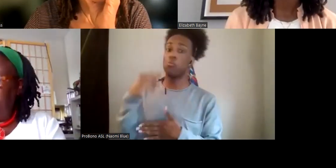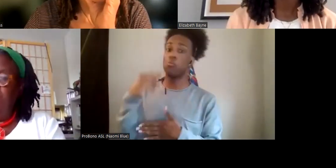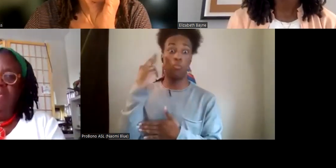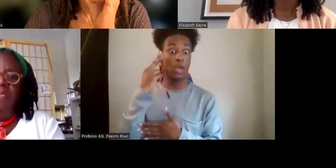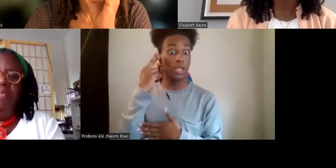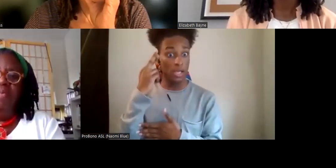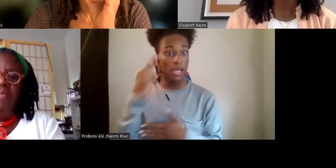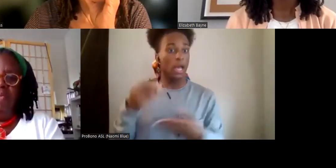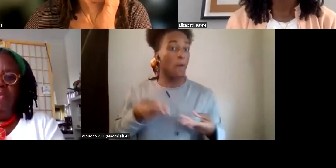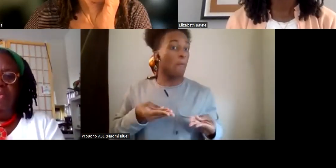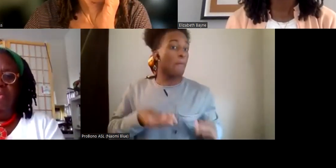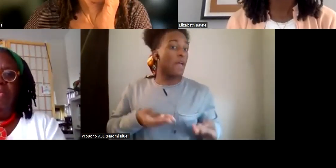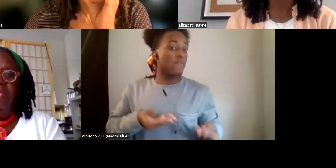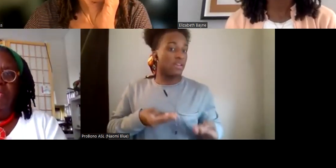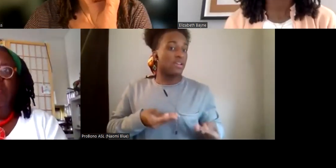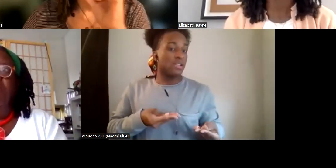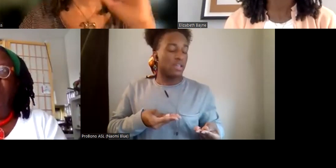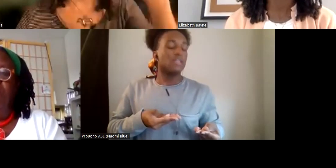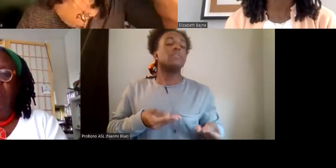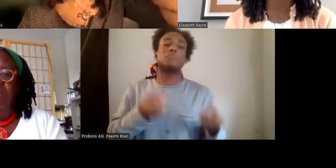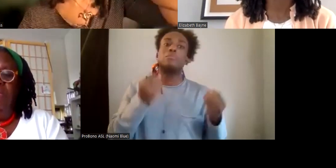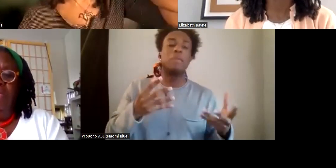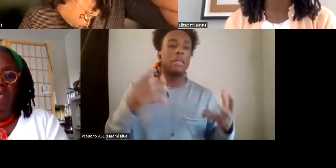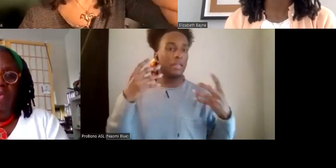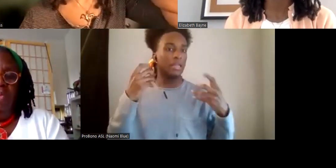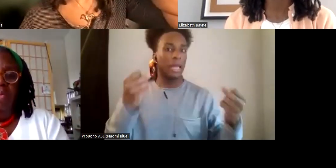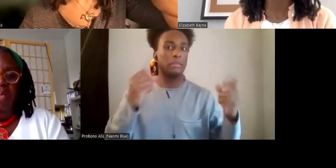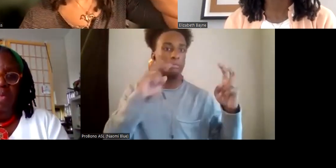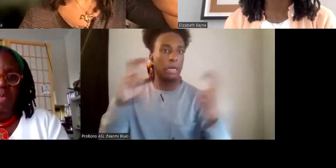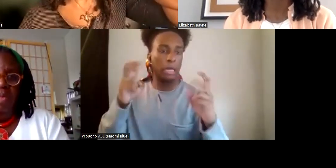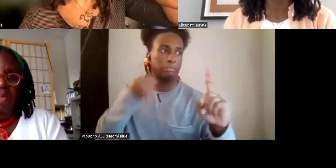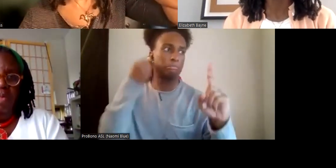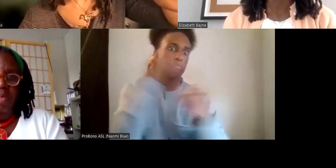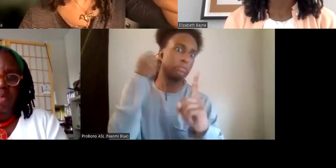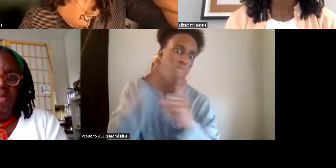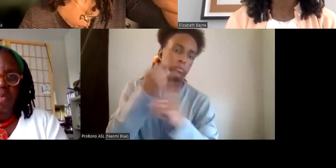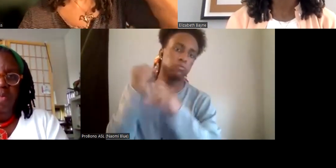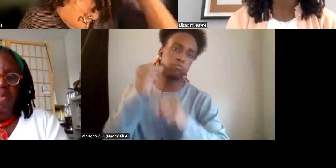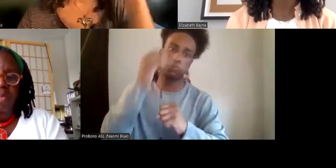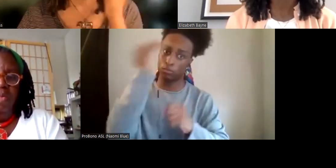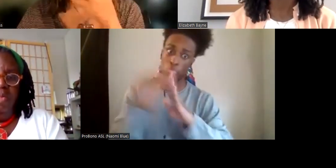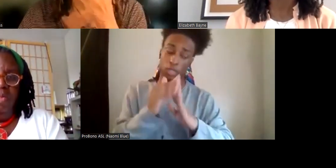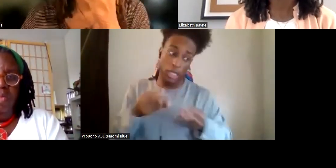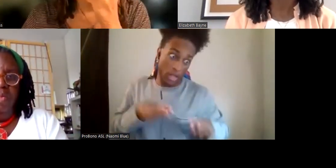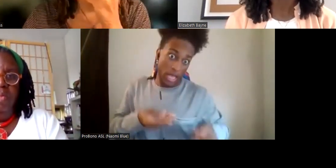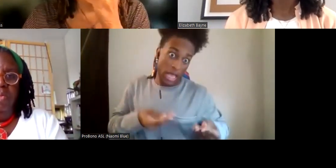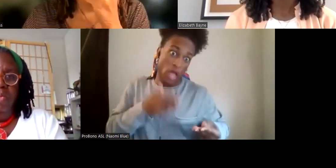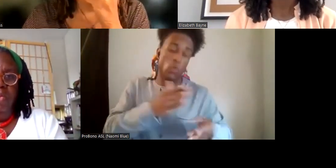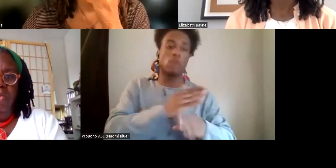actually protects against many of the health conditions that are disproportionately affecting the Black community. That includes